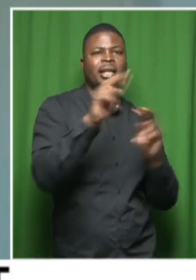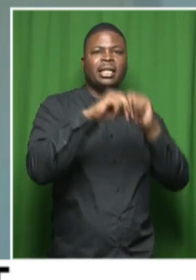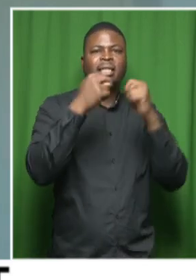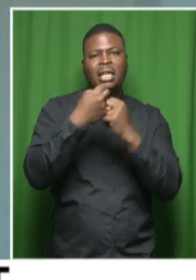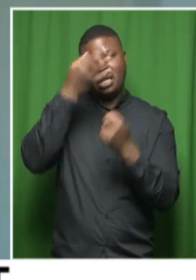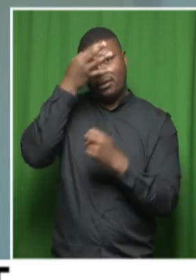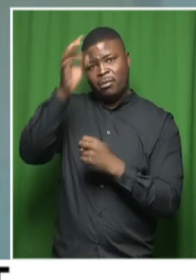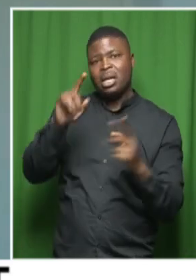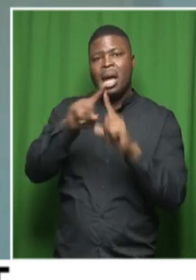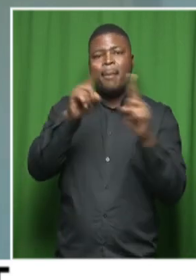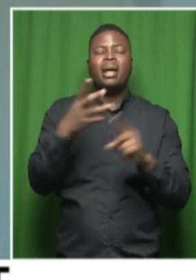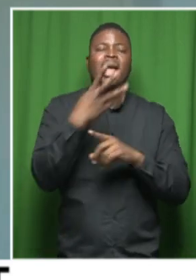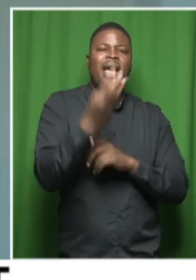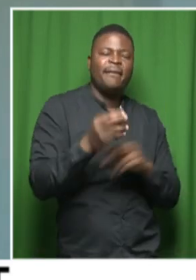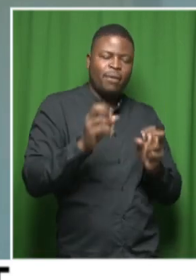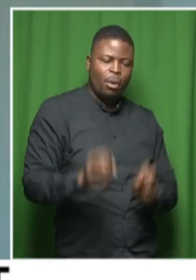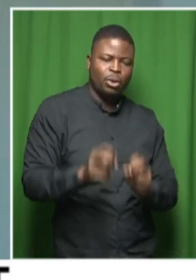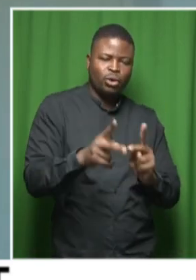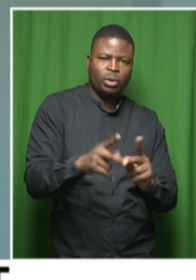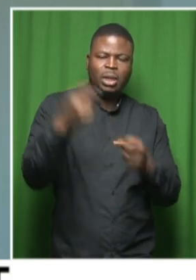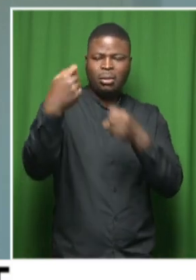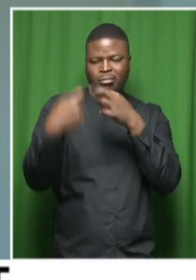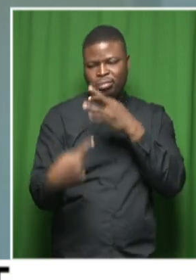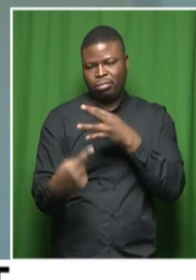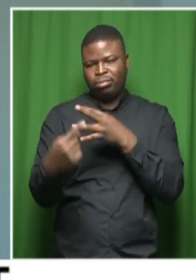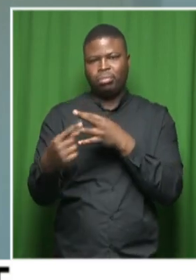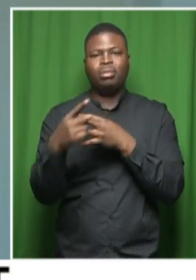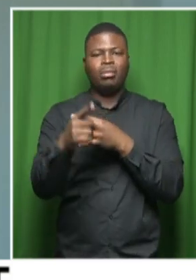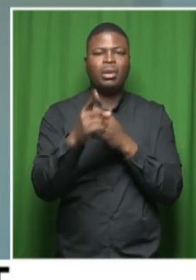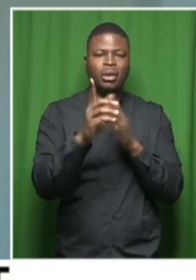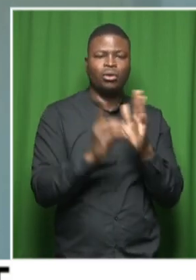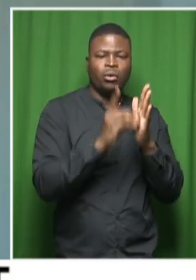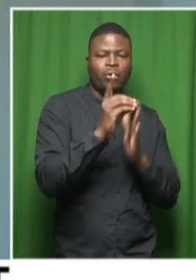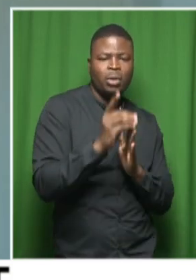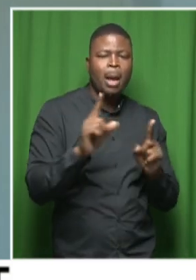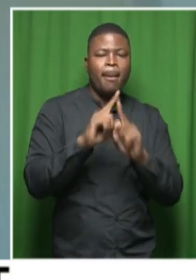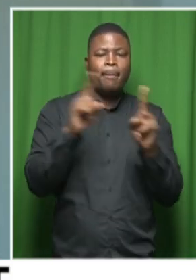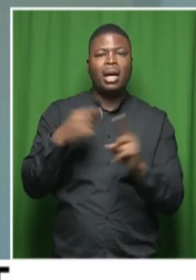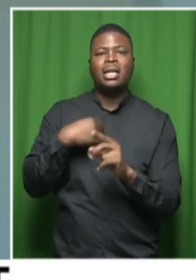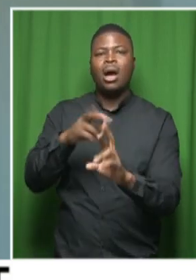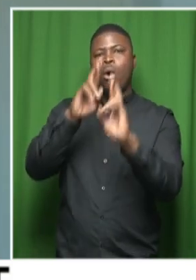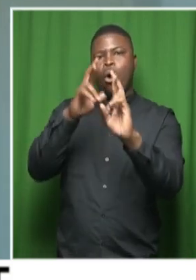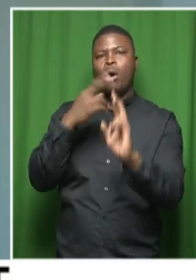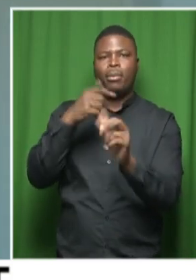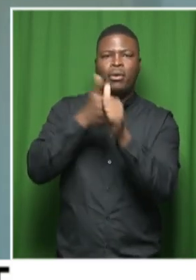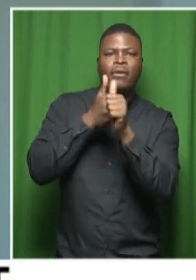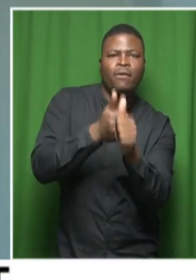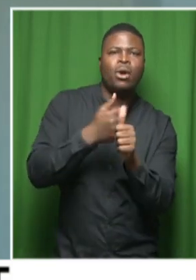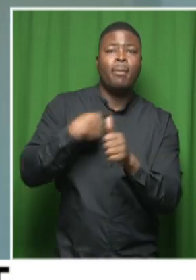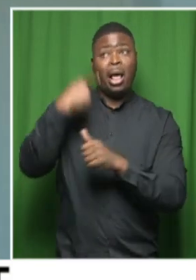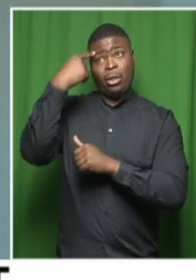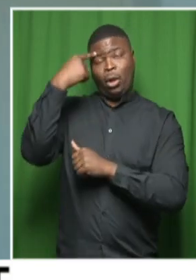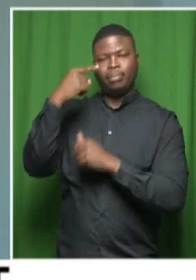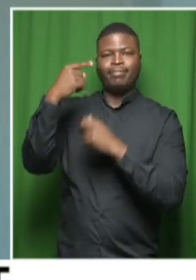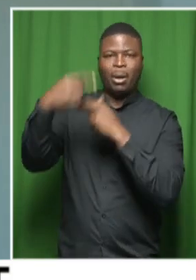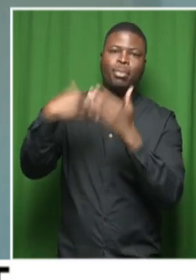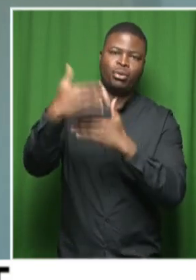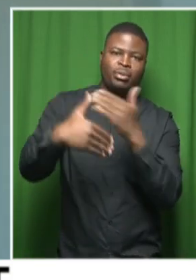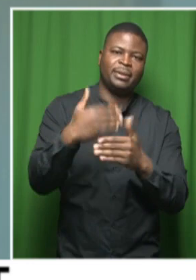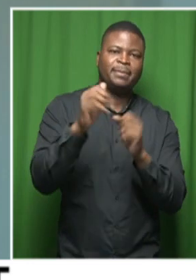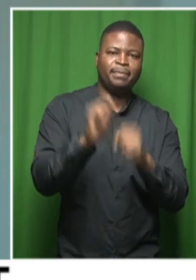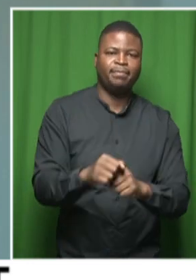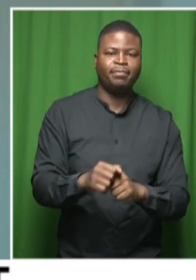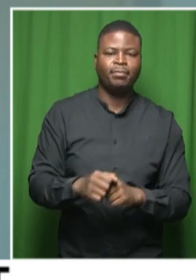massive opportunities, for example, with the development, and I hope you follow my thought process with the district development model,